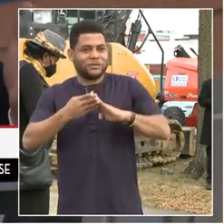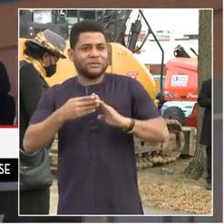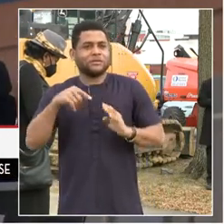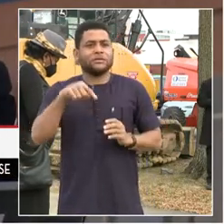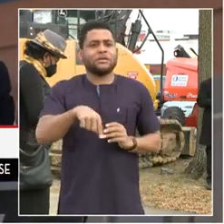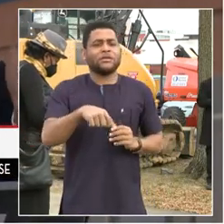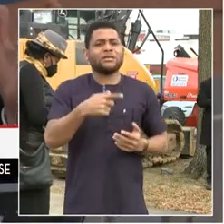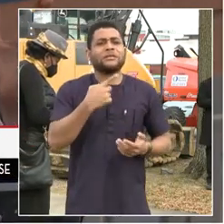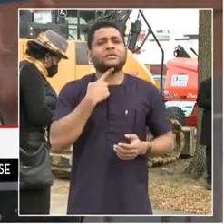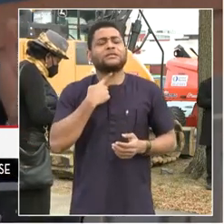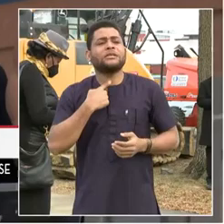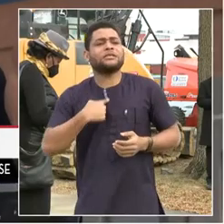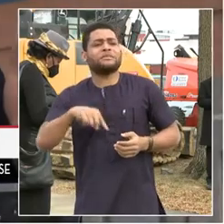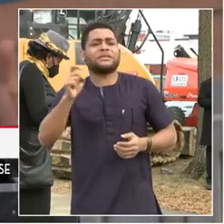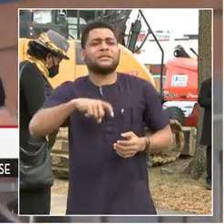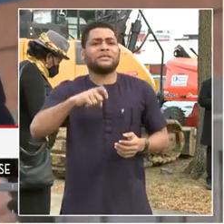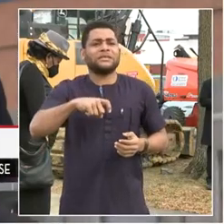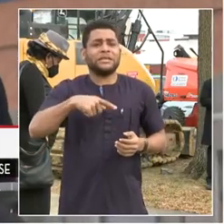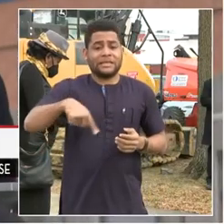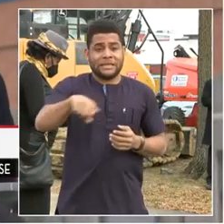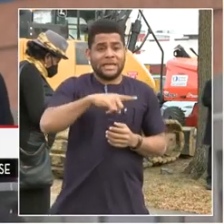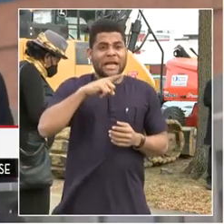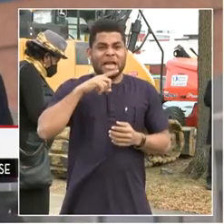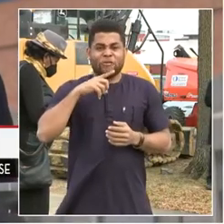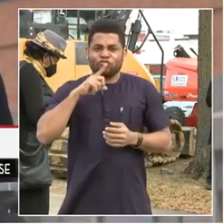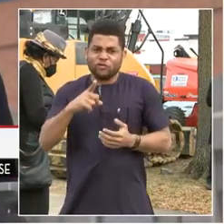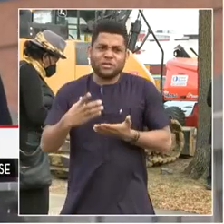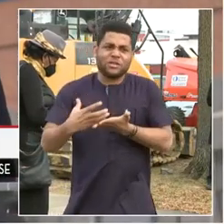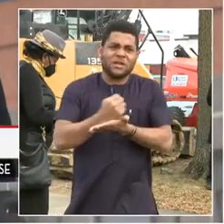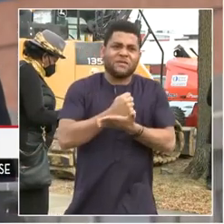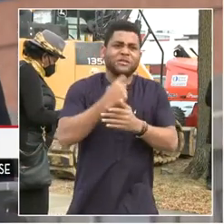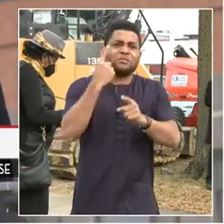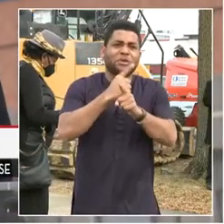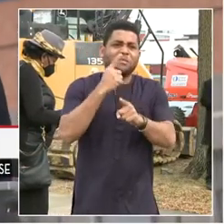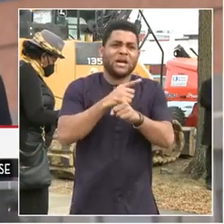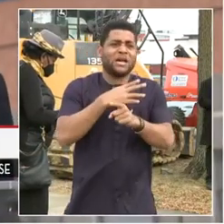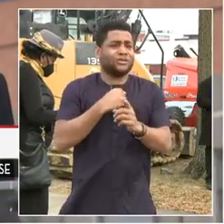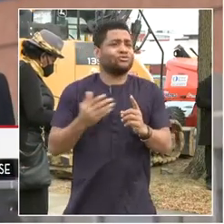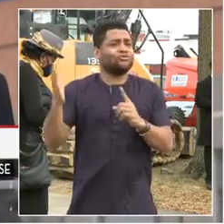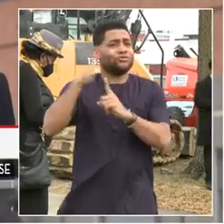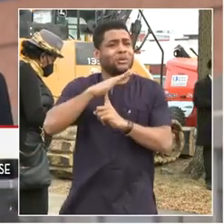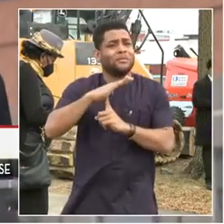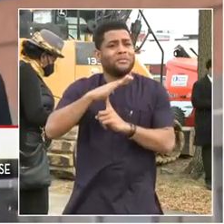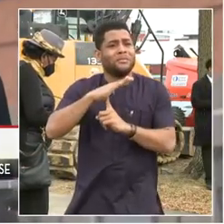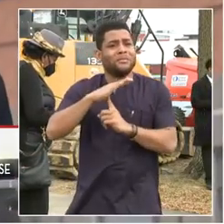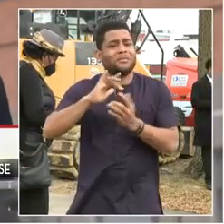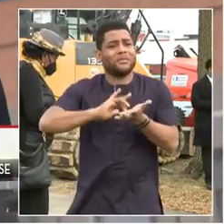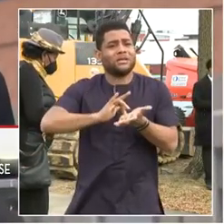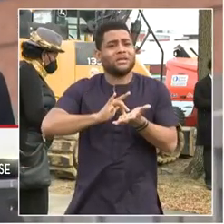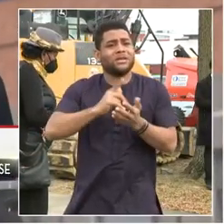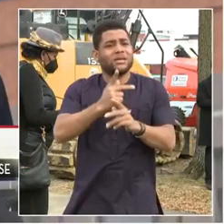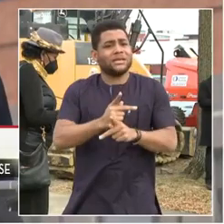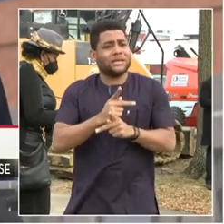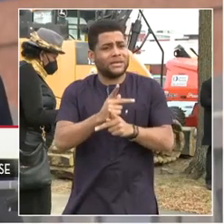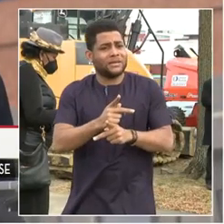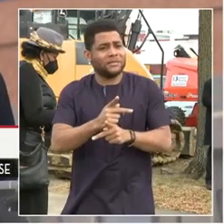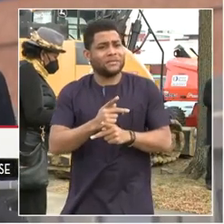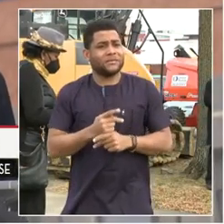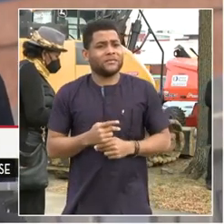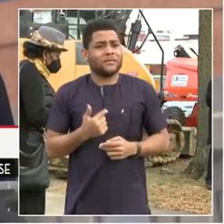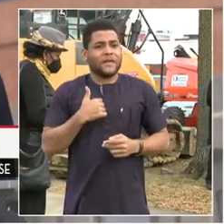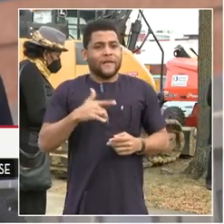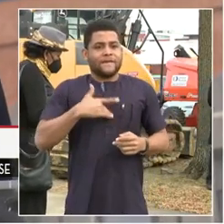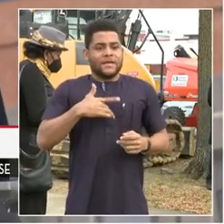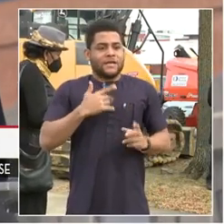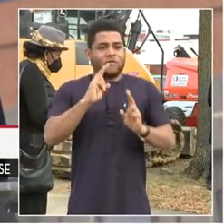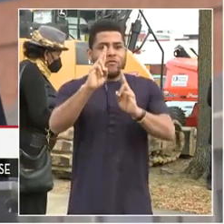desperately needs and deserves. I am grateful to have this opportunity to speak with all of you, and